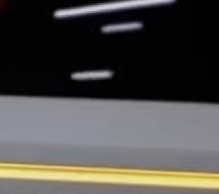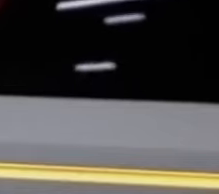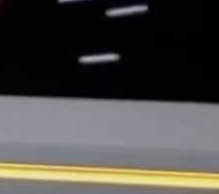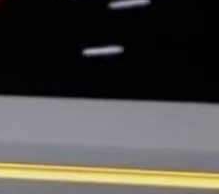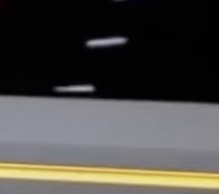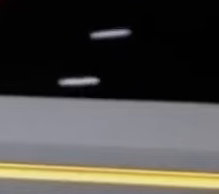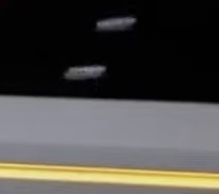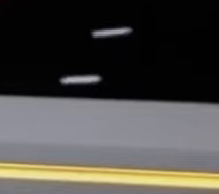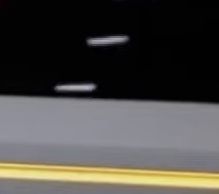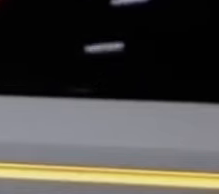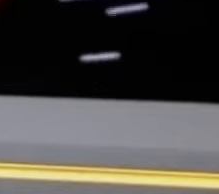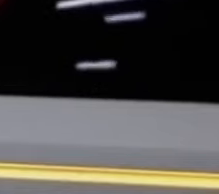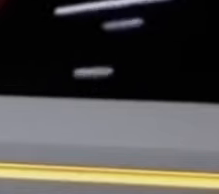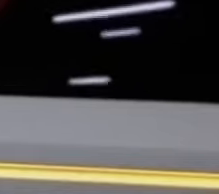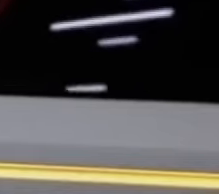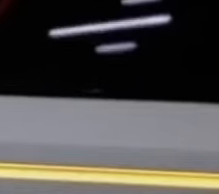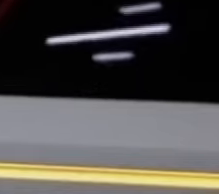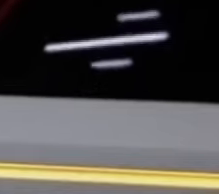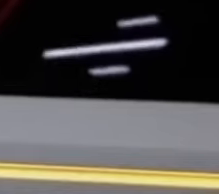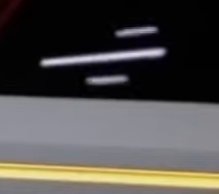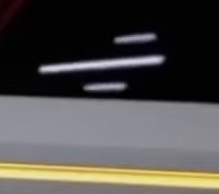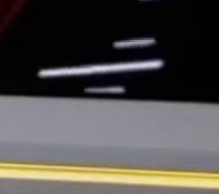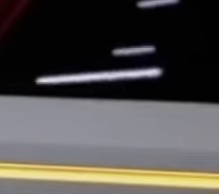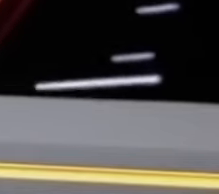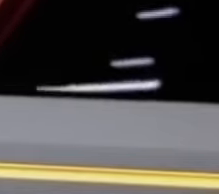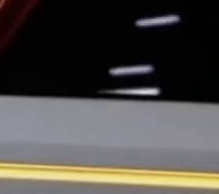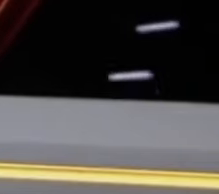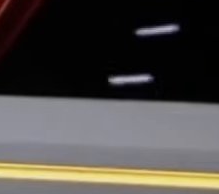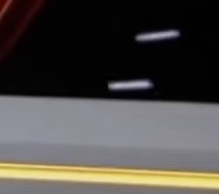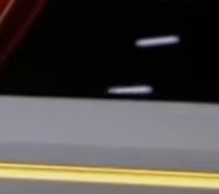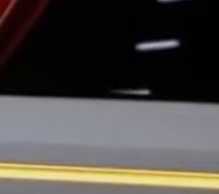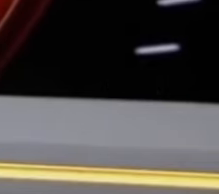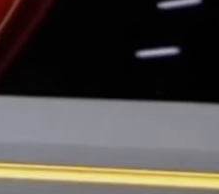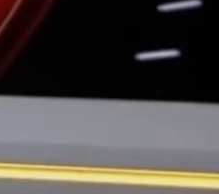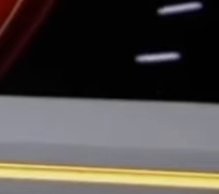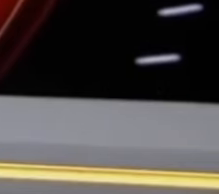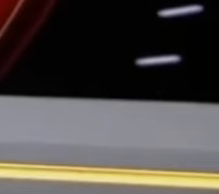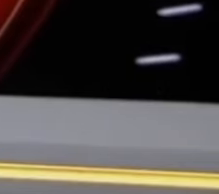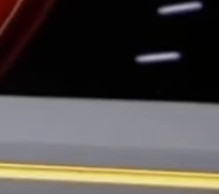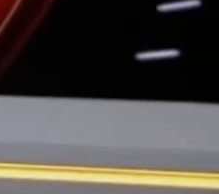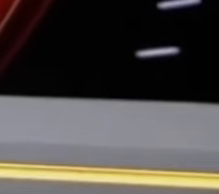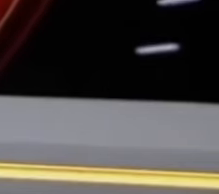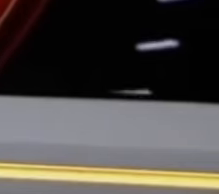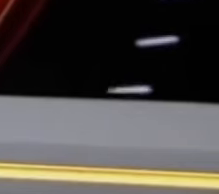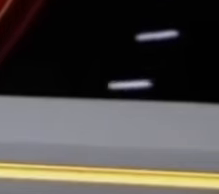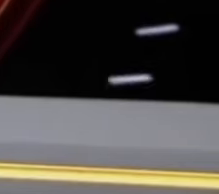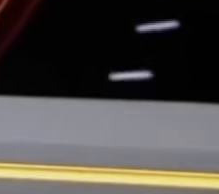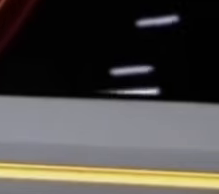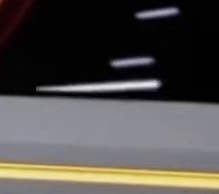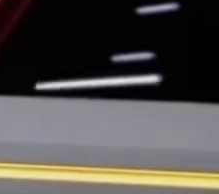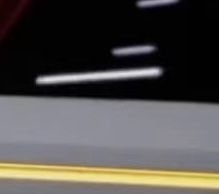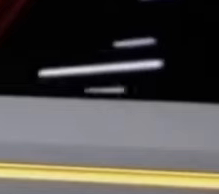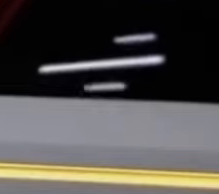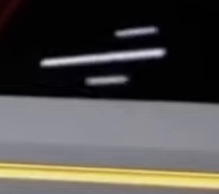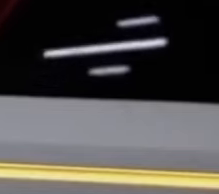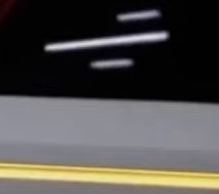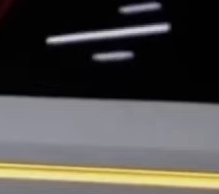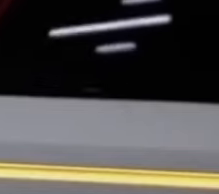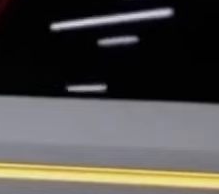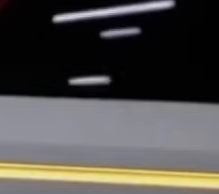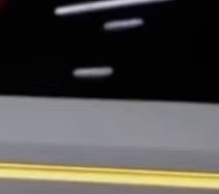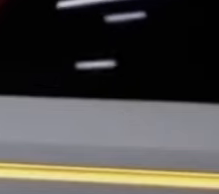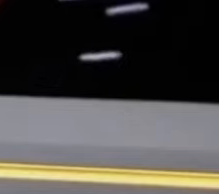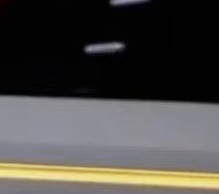a working meeting for the communal consultation of August 25th. During his remarks, the president called for a process of transformation,